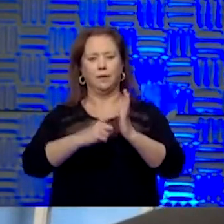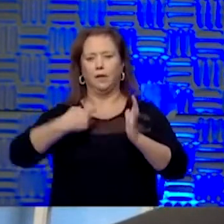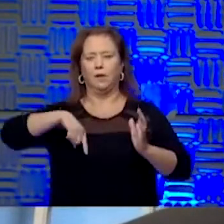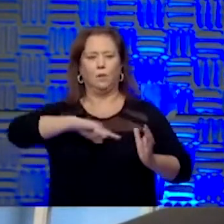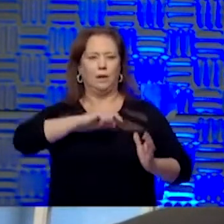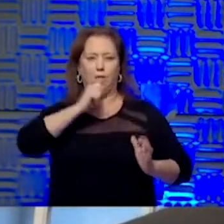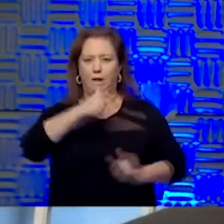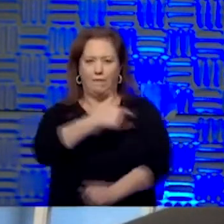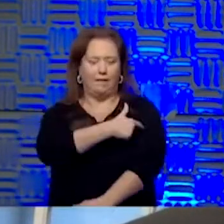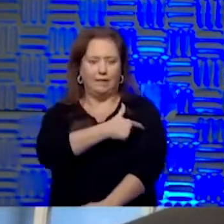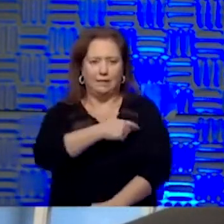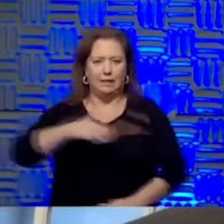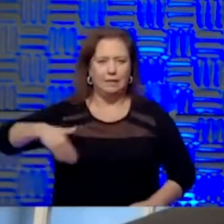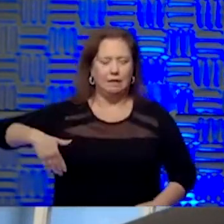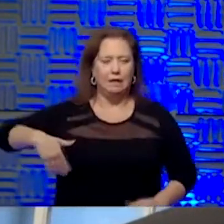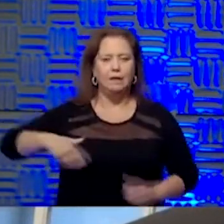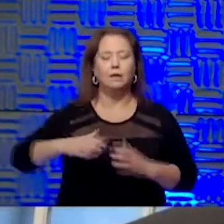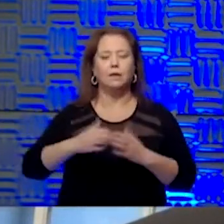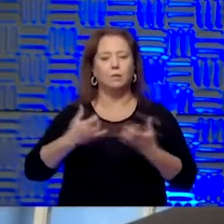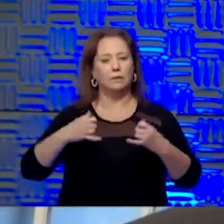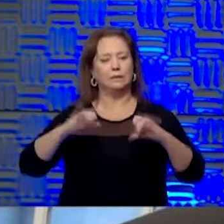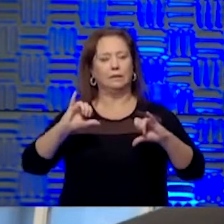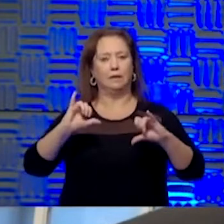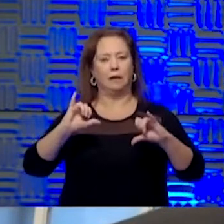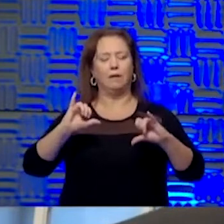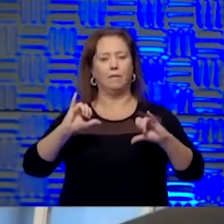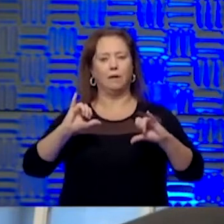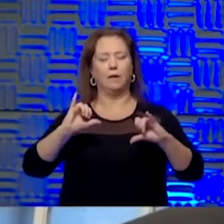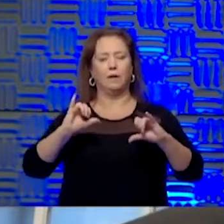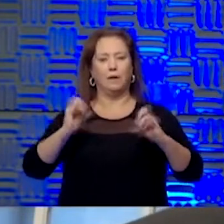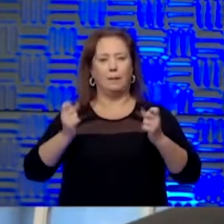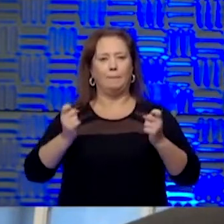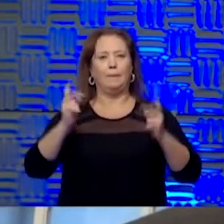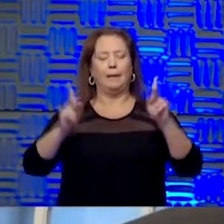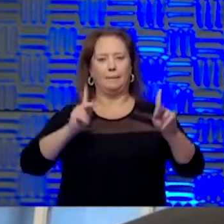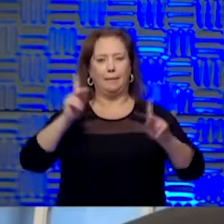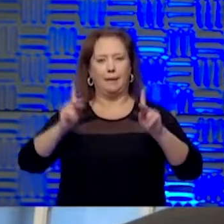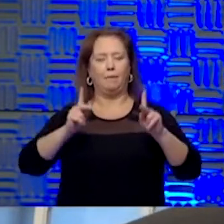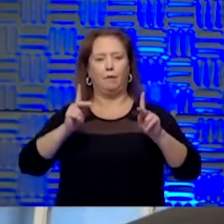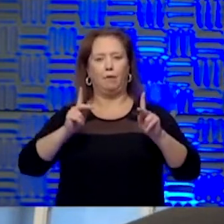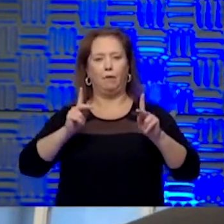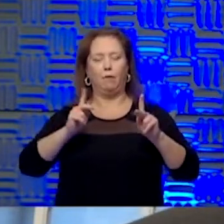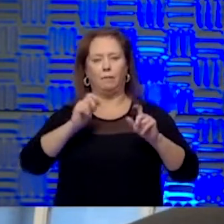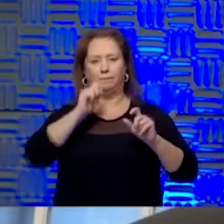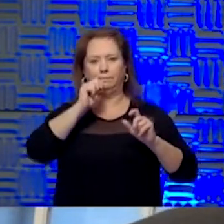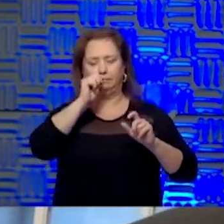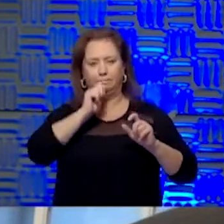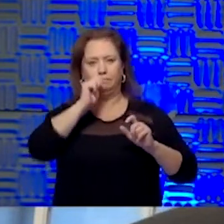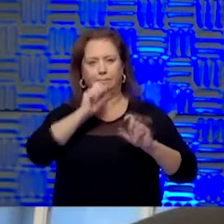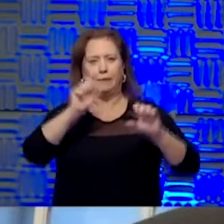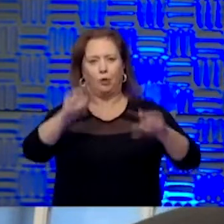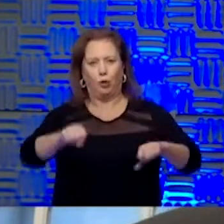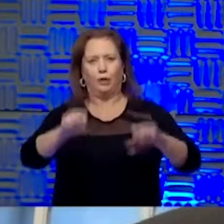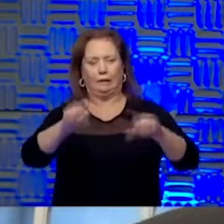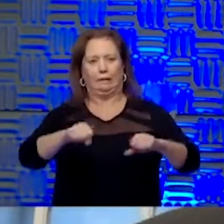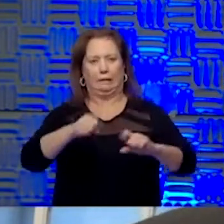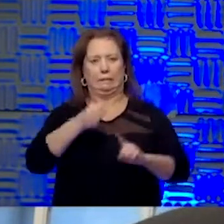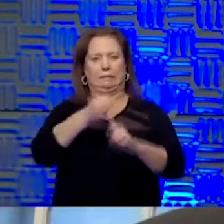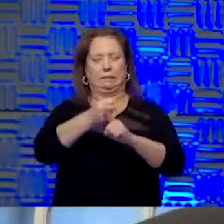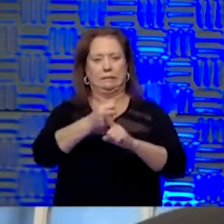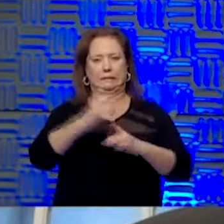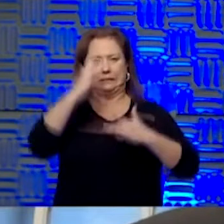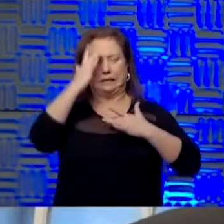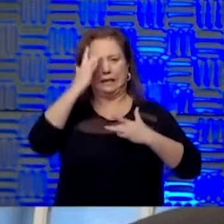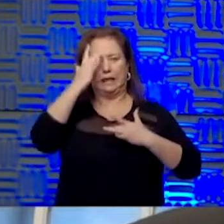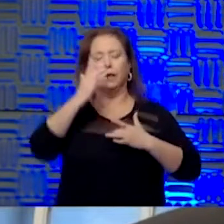the vaccine. We still have a large percentage of our population susceptible, and so we have to continue with